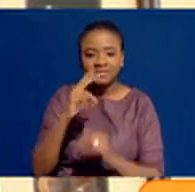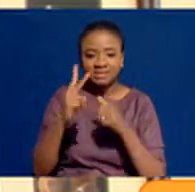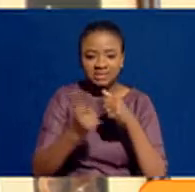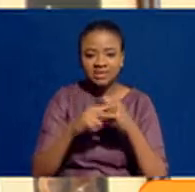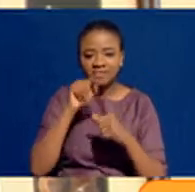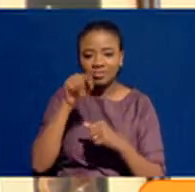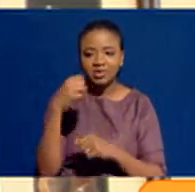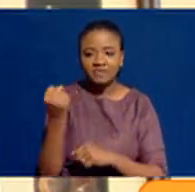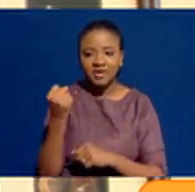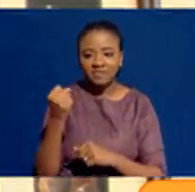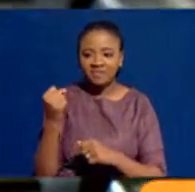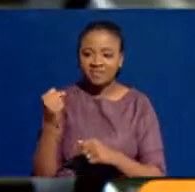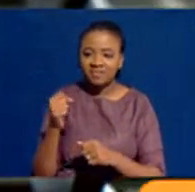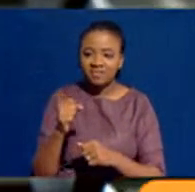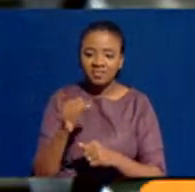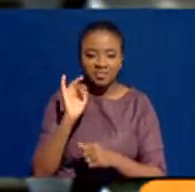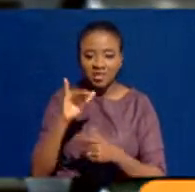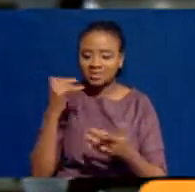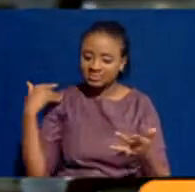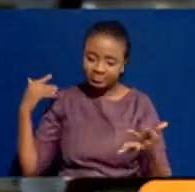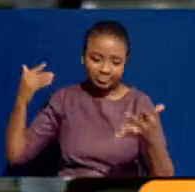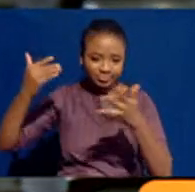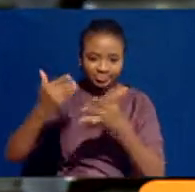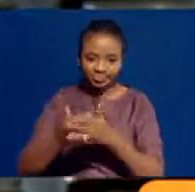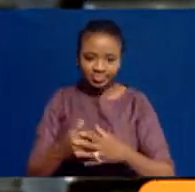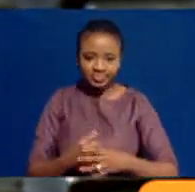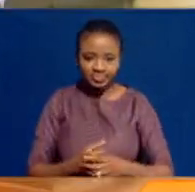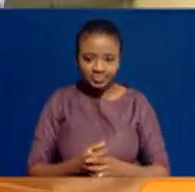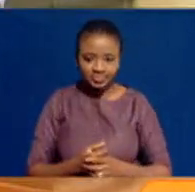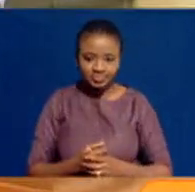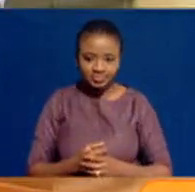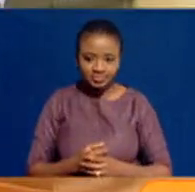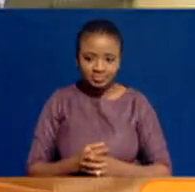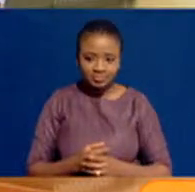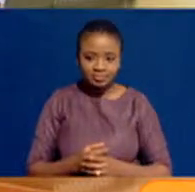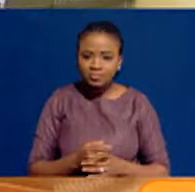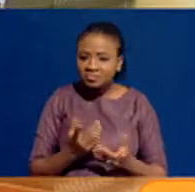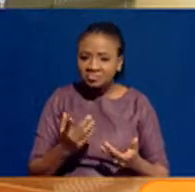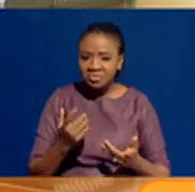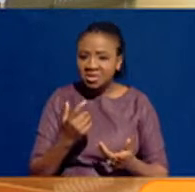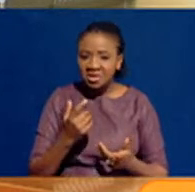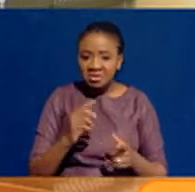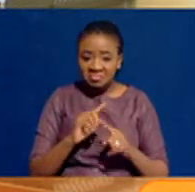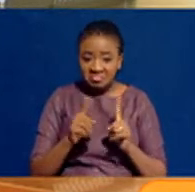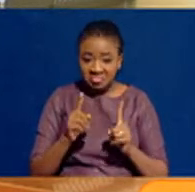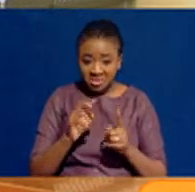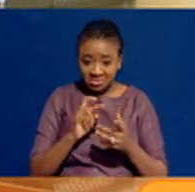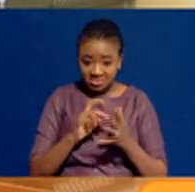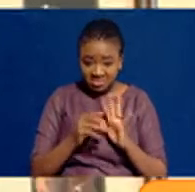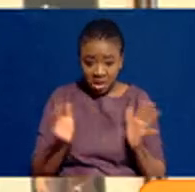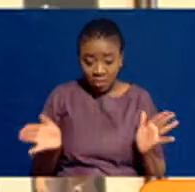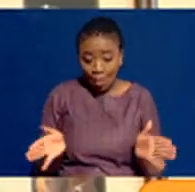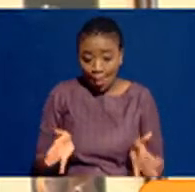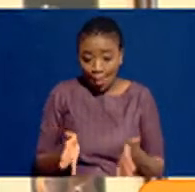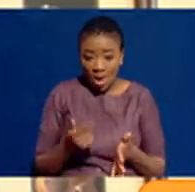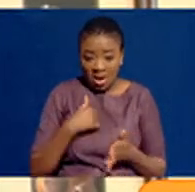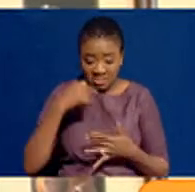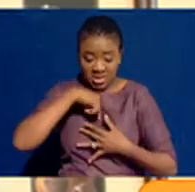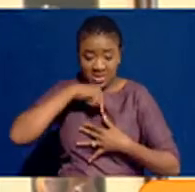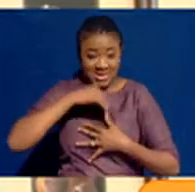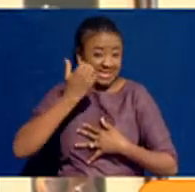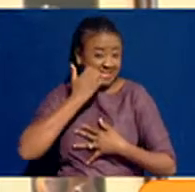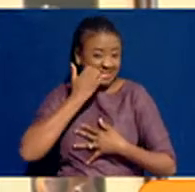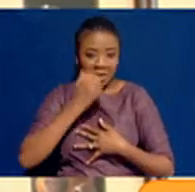57.5. Yeah, and I've been around there. And something of note, I don't have any nutritional deficiencies. I mean, the